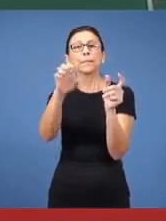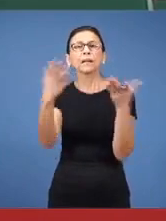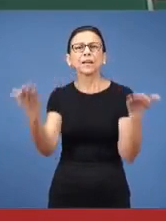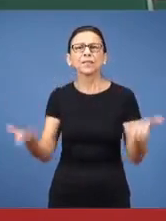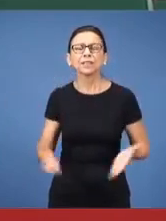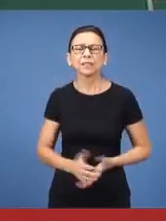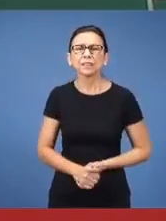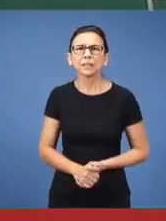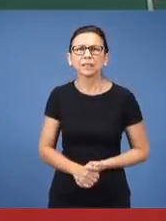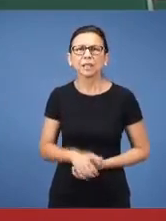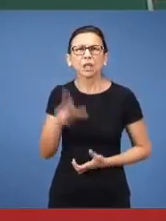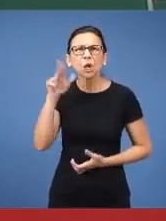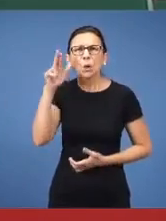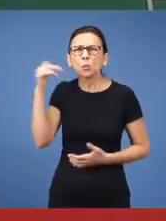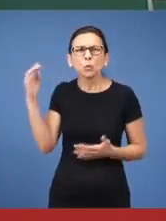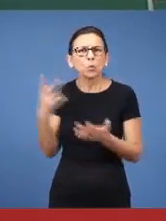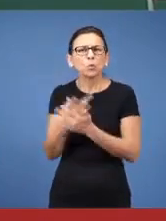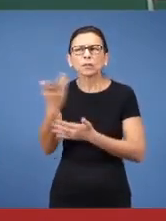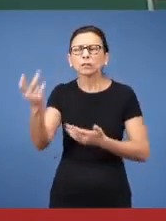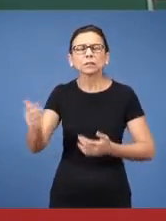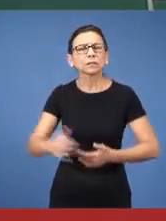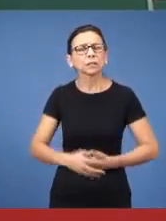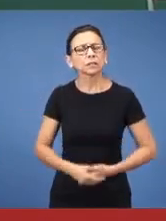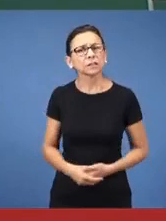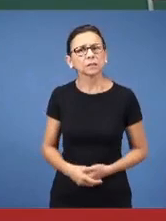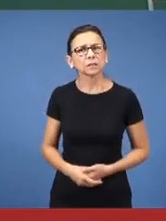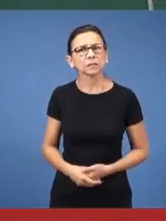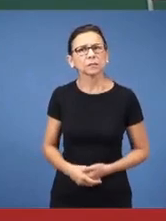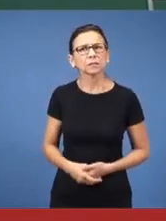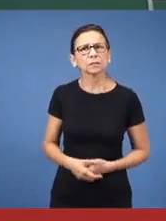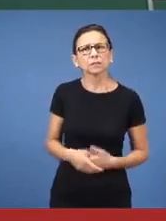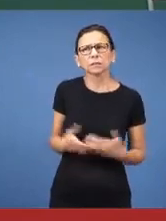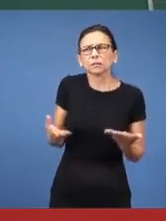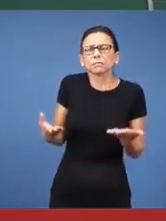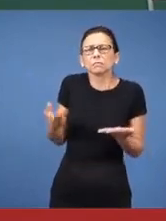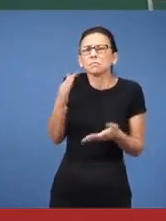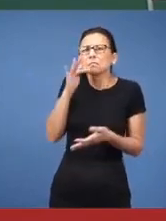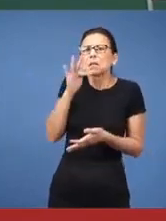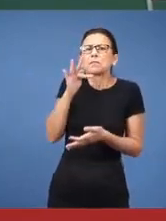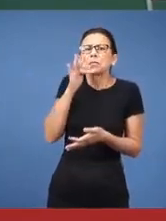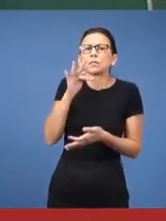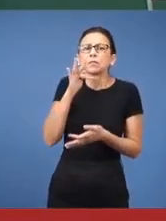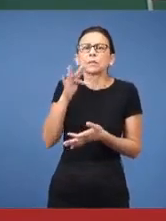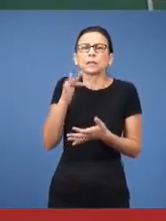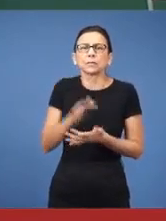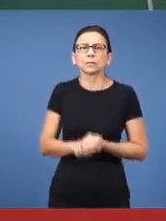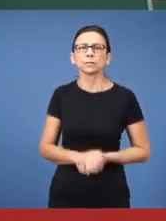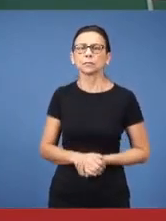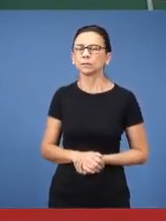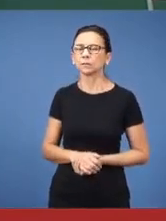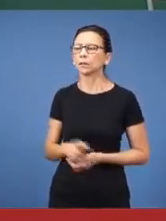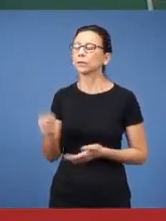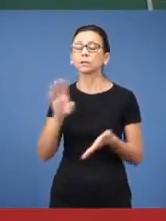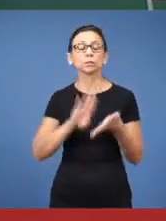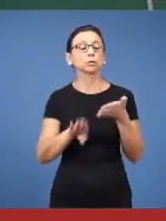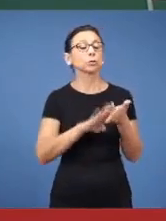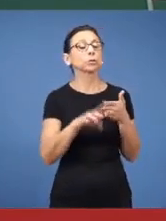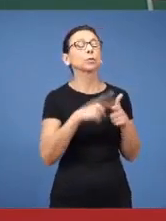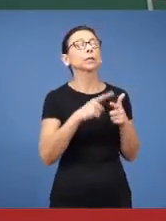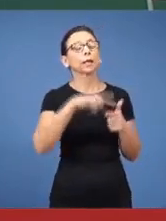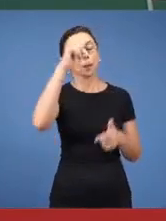is important. What type of soon that never comes? The soon that needs to come is here. I